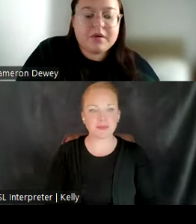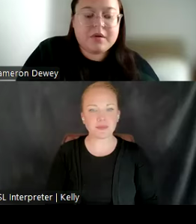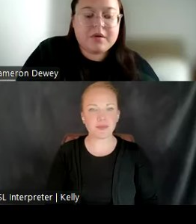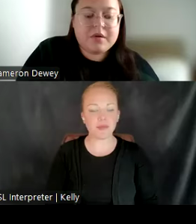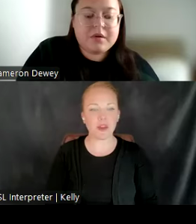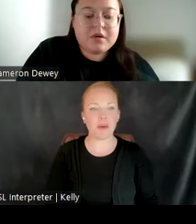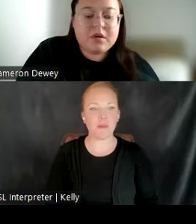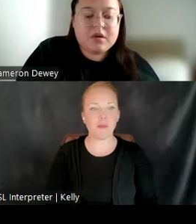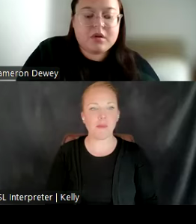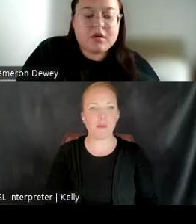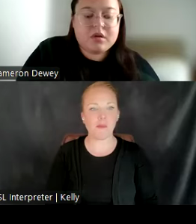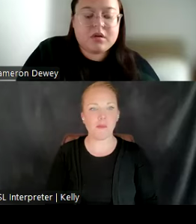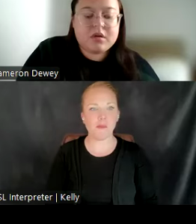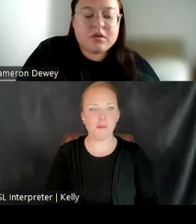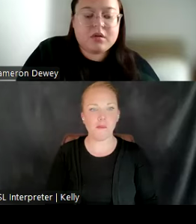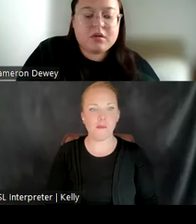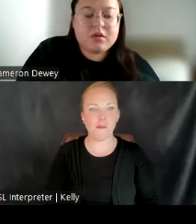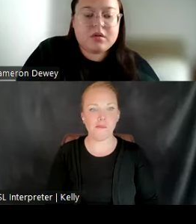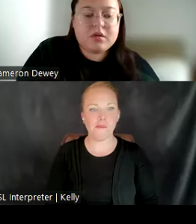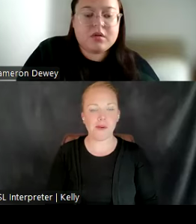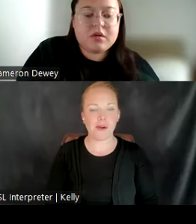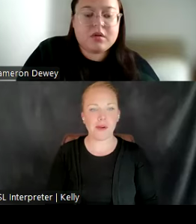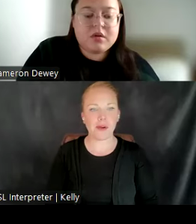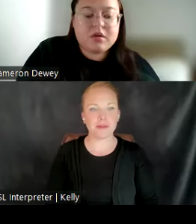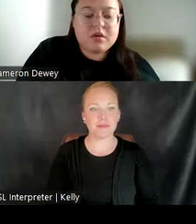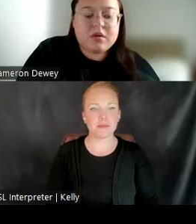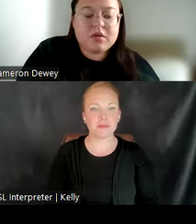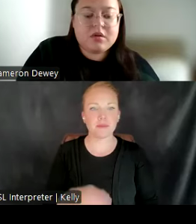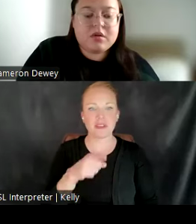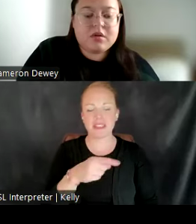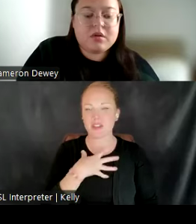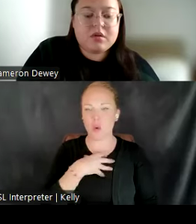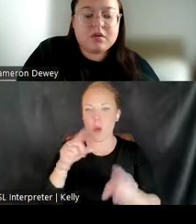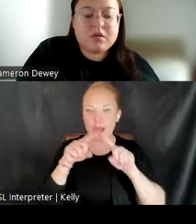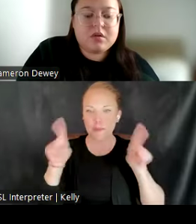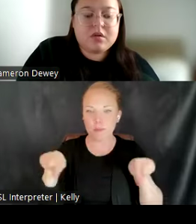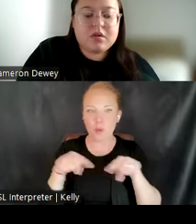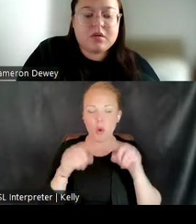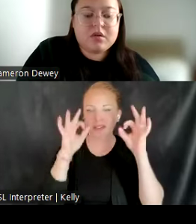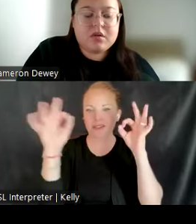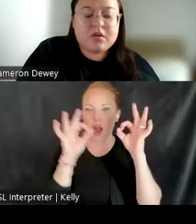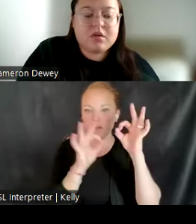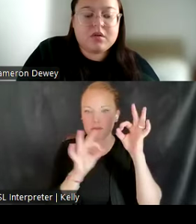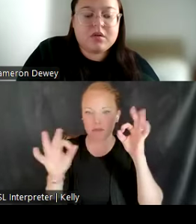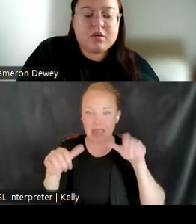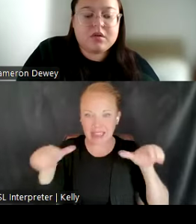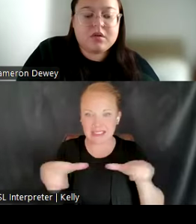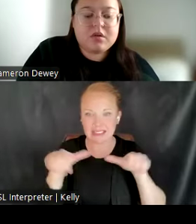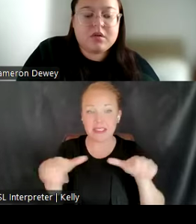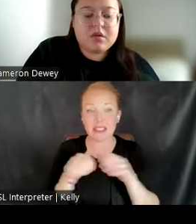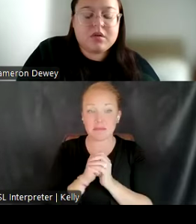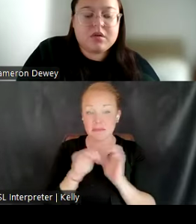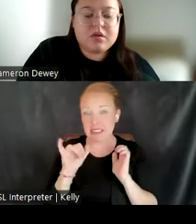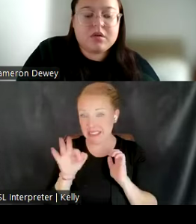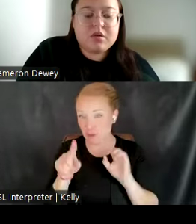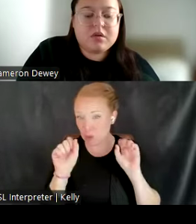So this is a whiteboard dot activity. If you guys are able and willing, we would really appreciate if you